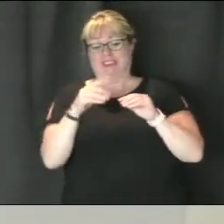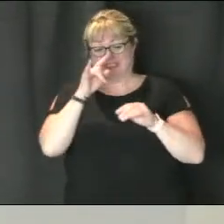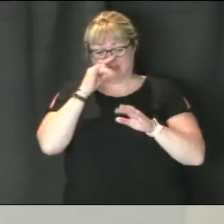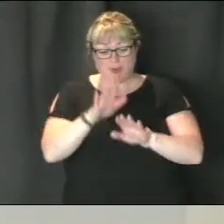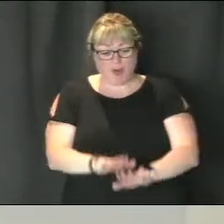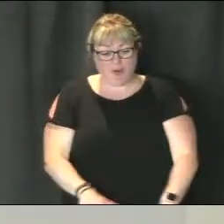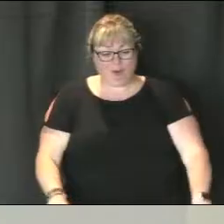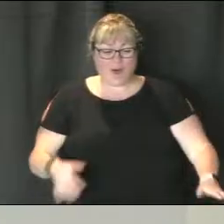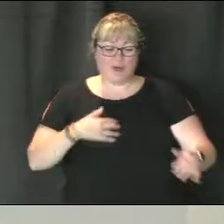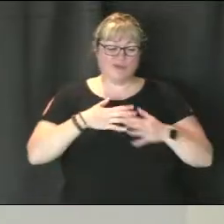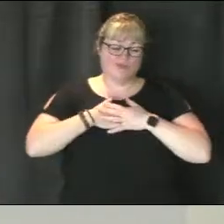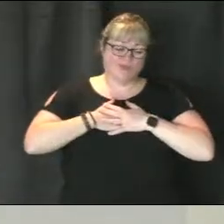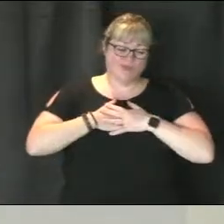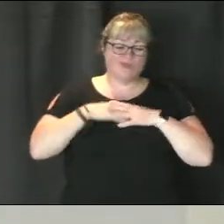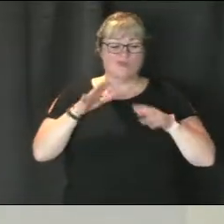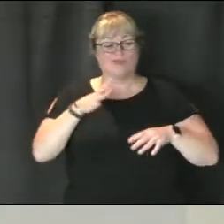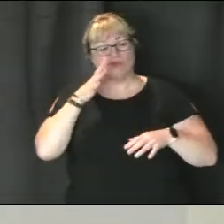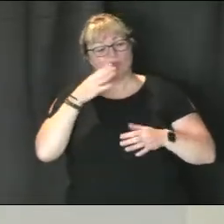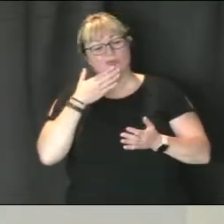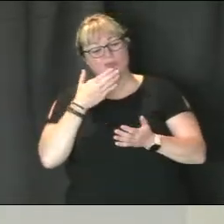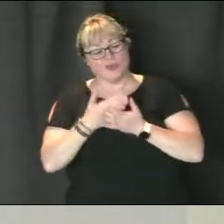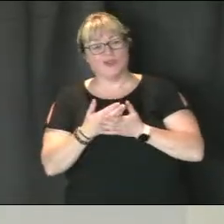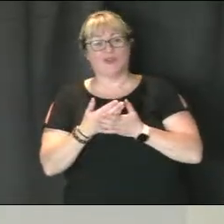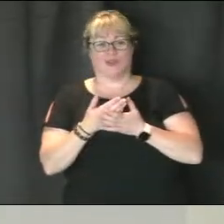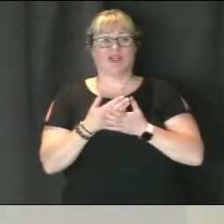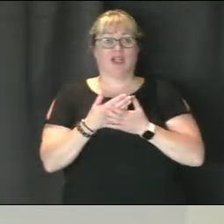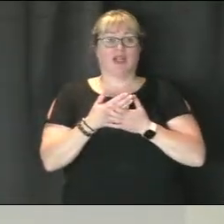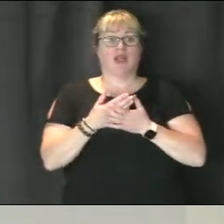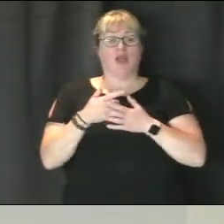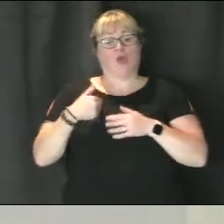were my darlings, and their parents were so good to me. But we